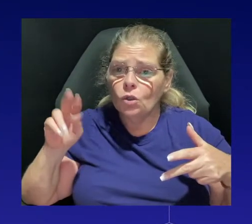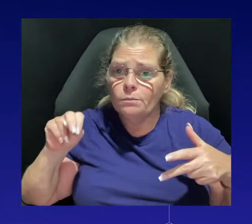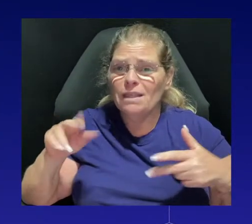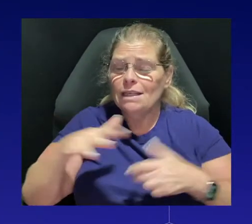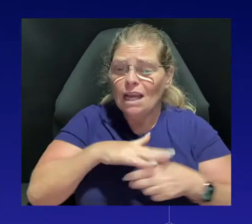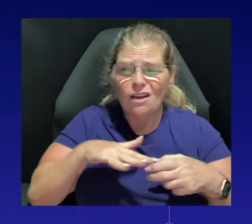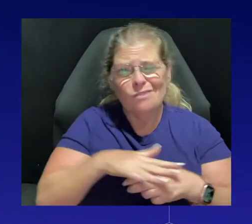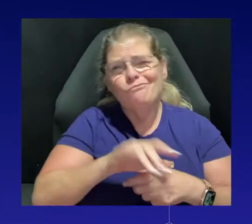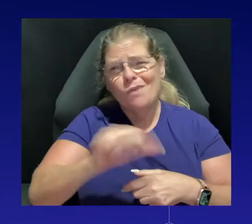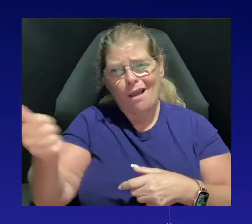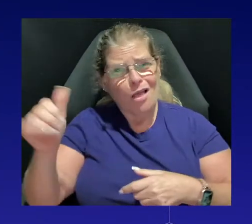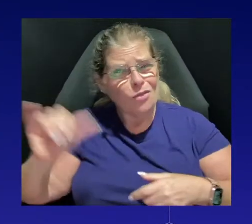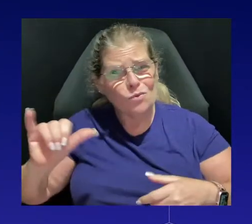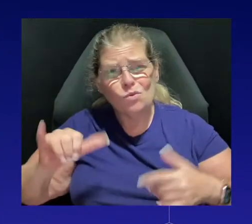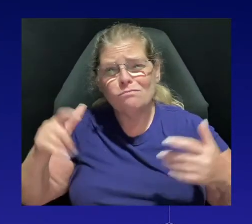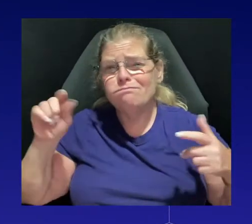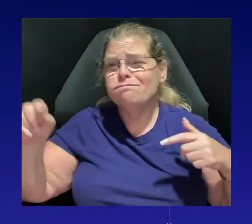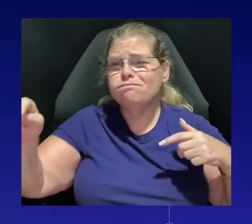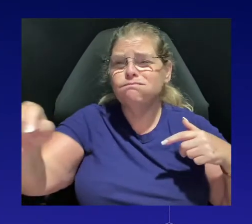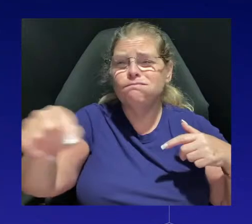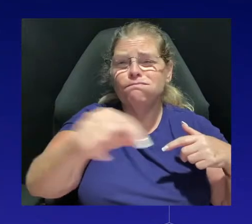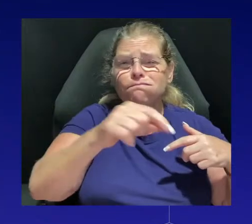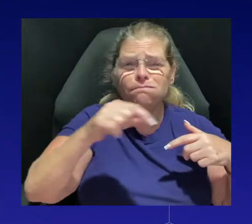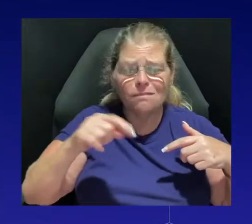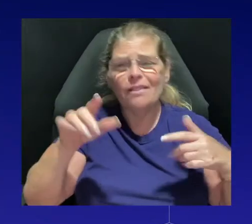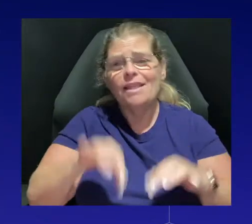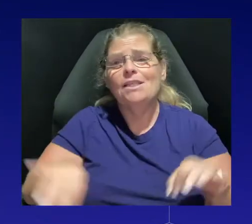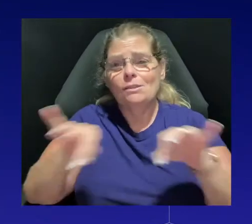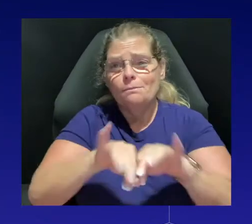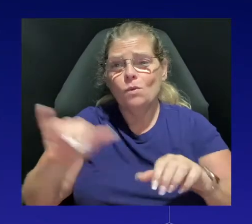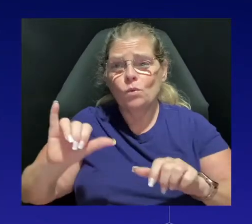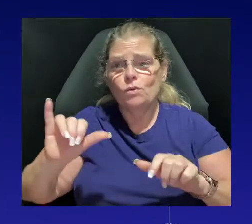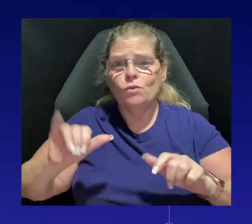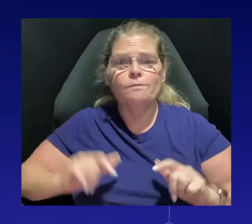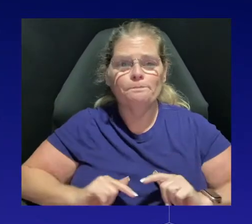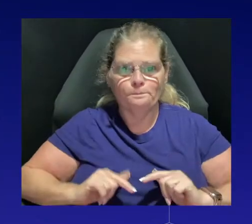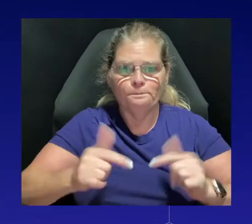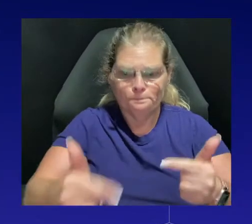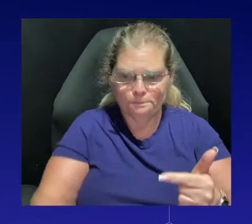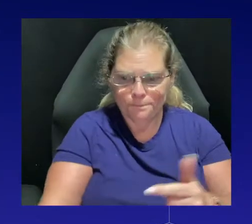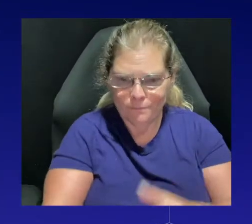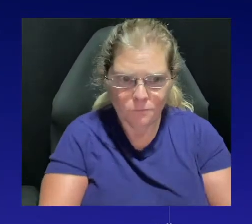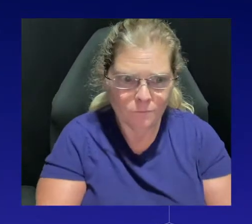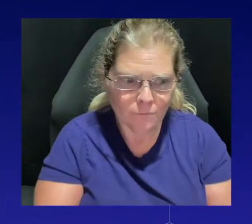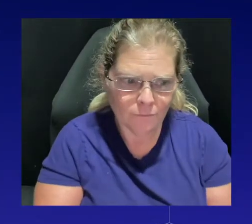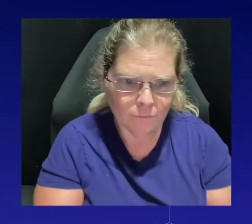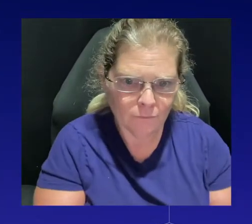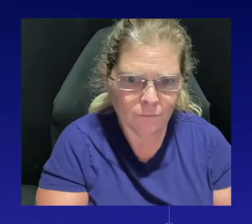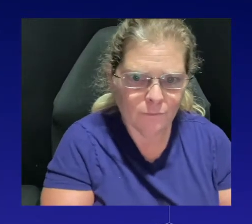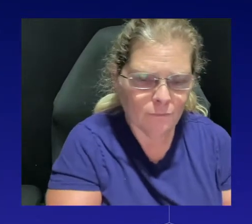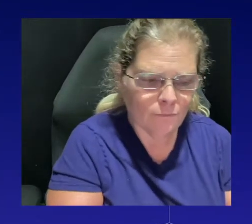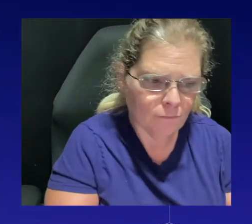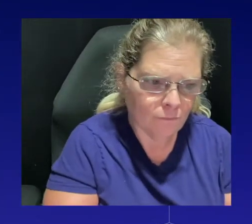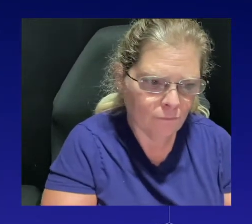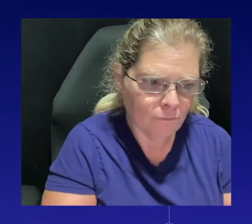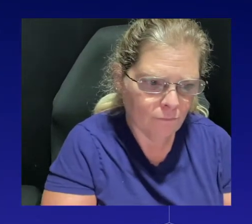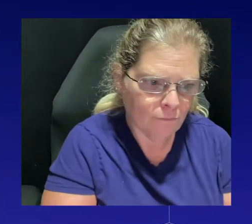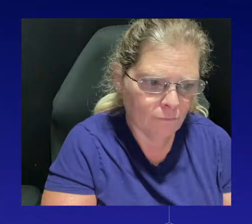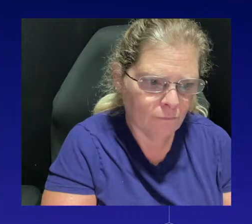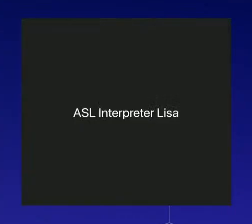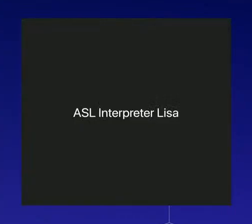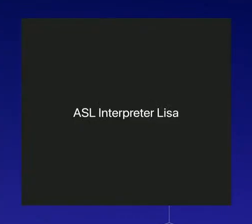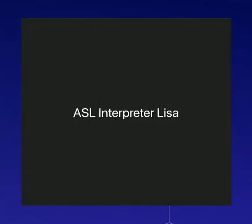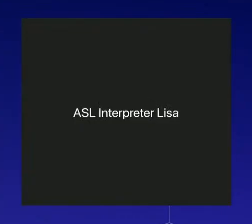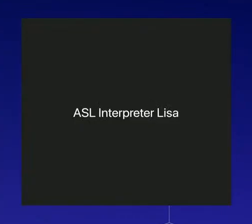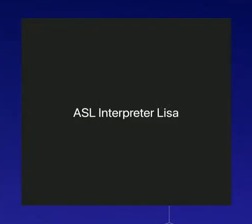sure, that I didn't mention that are important. And I would say, your question is very timely, and there's actually a